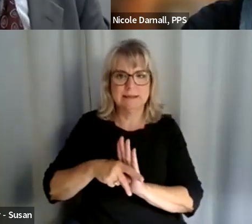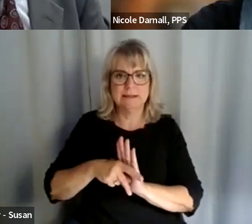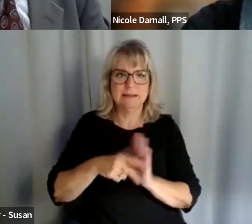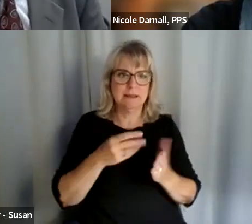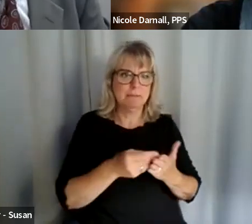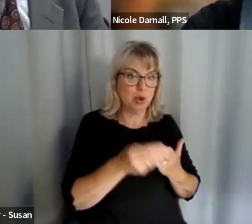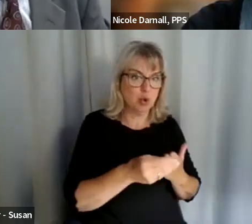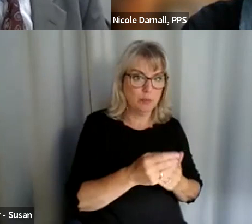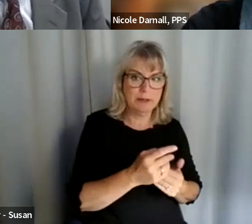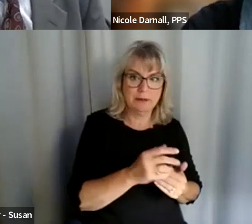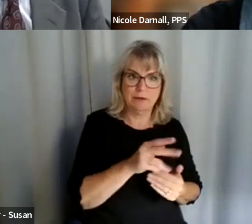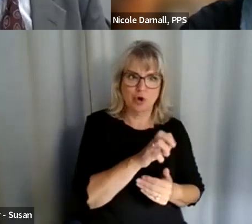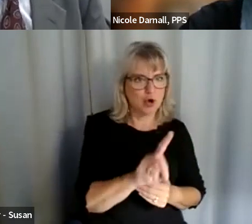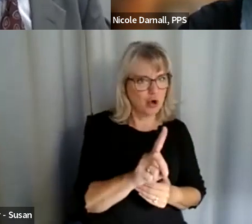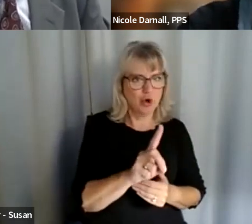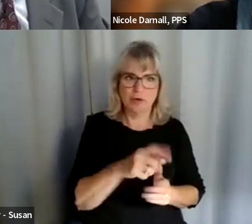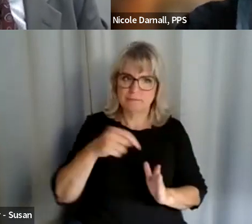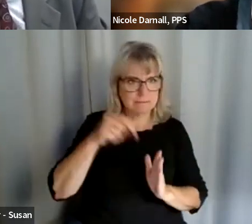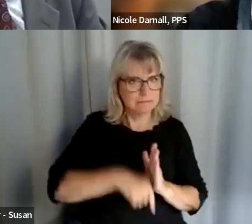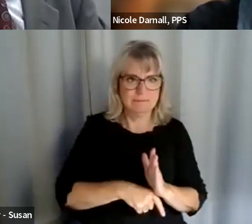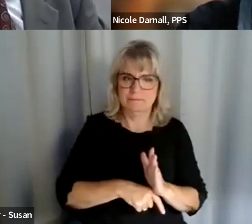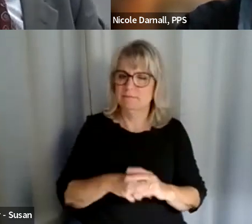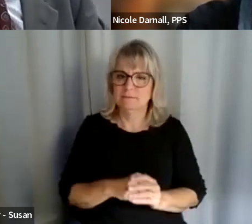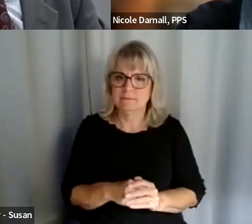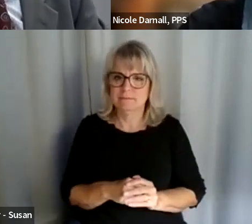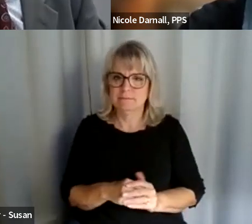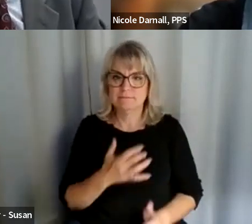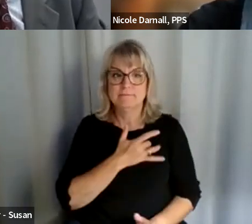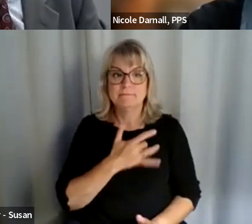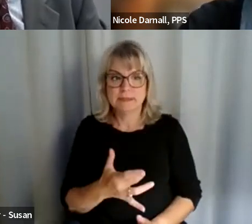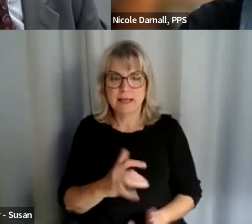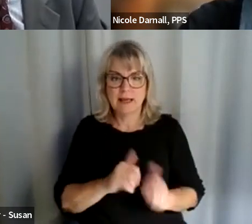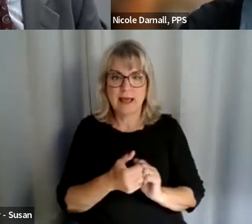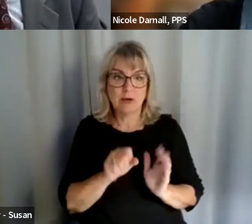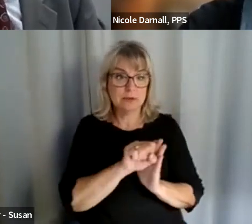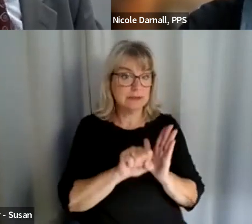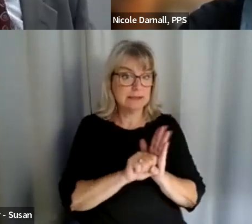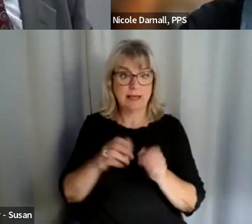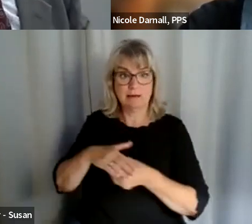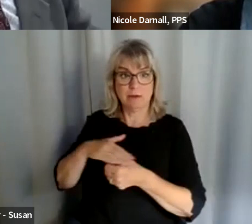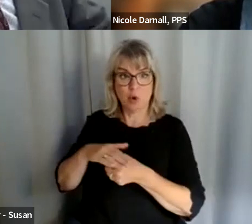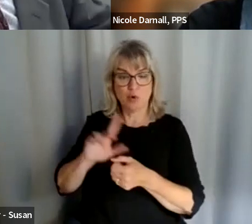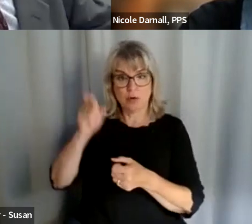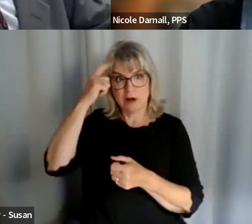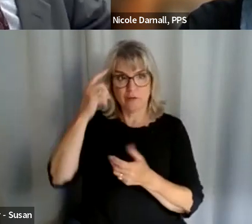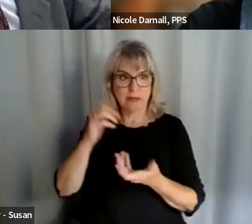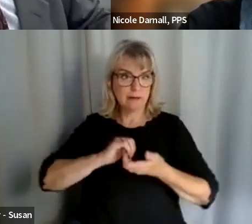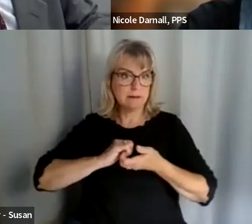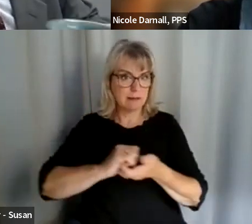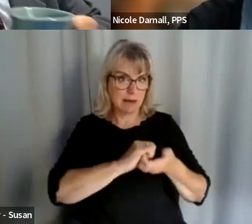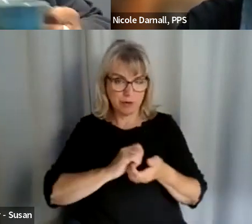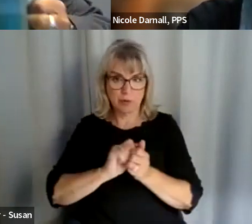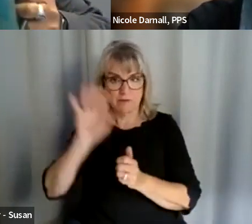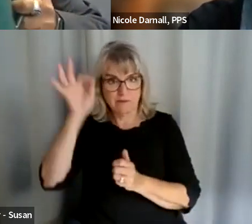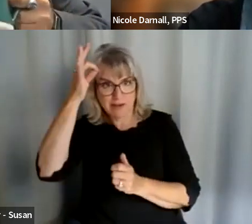procurement nerd to the core. And usually the way state and local governments collaborate with the federal government going forward